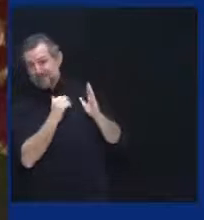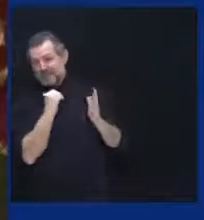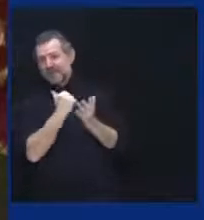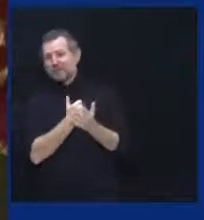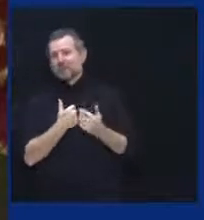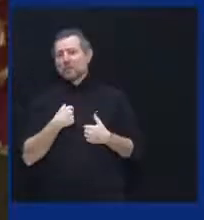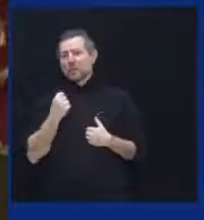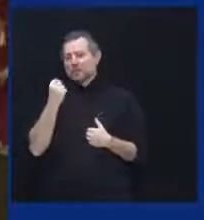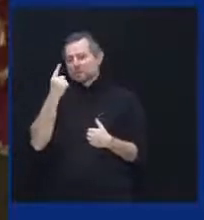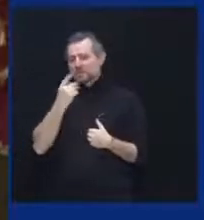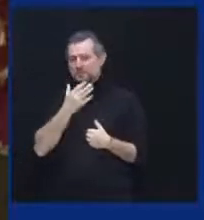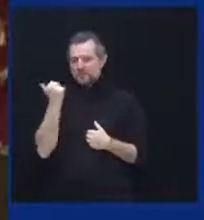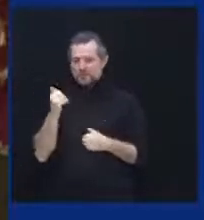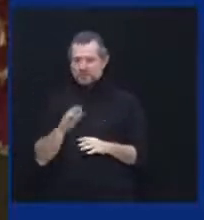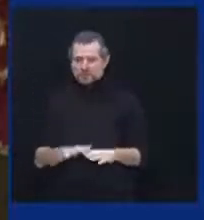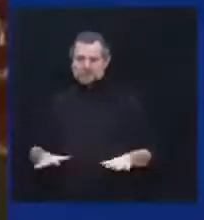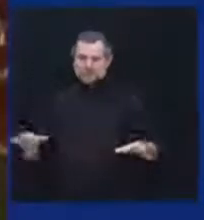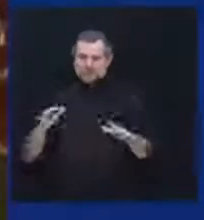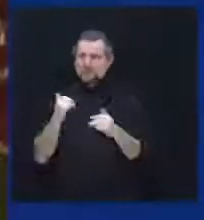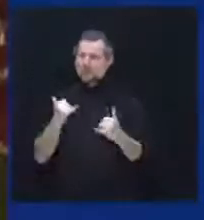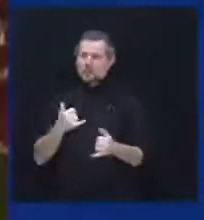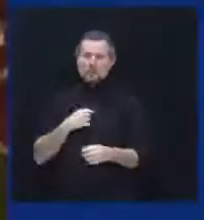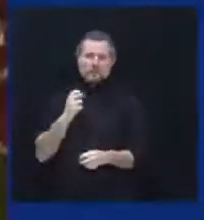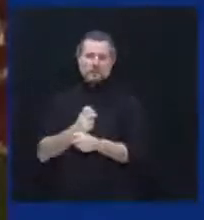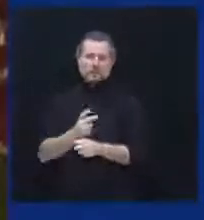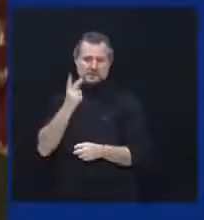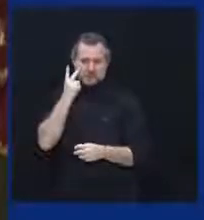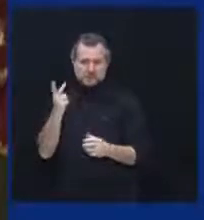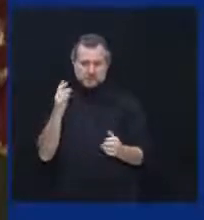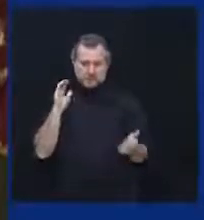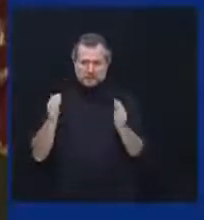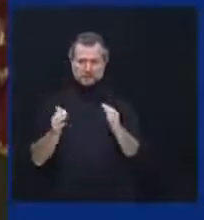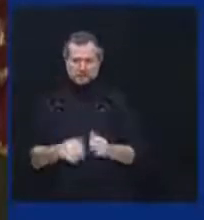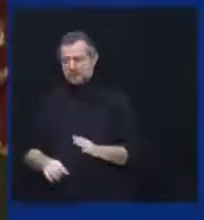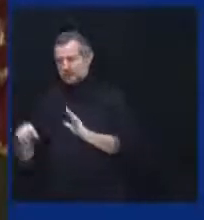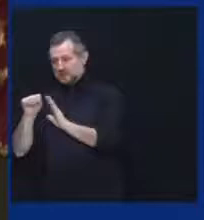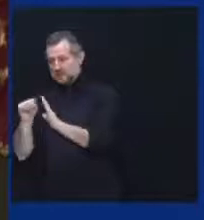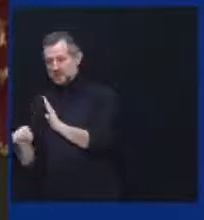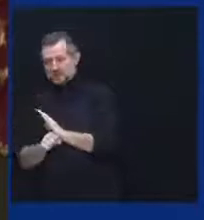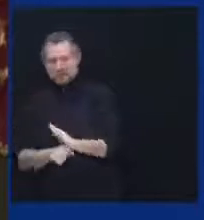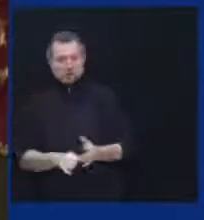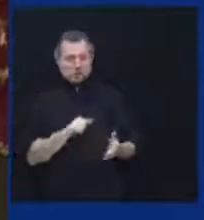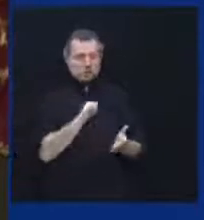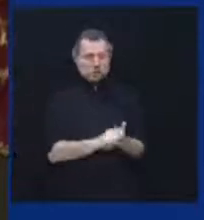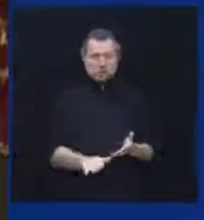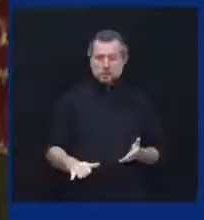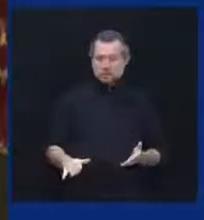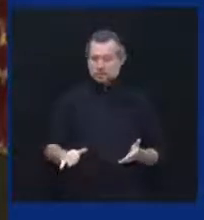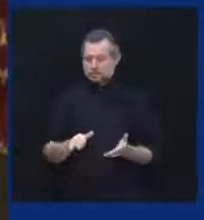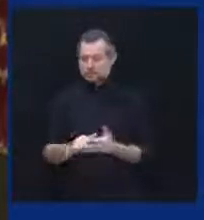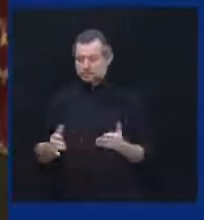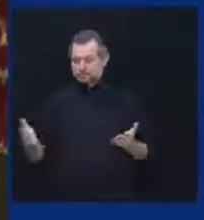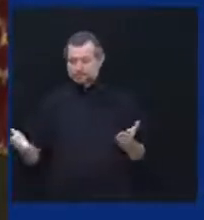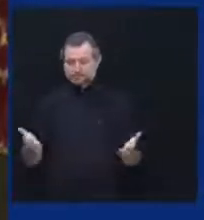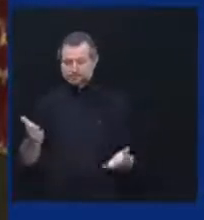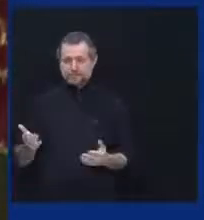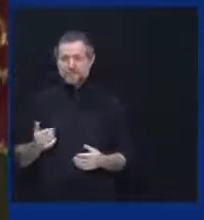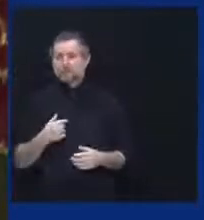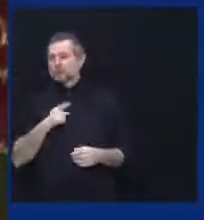state, because right now you really have a difficult time comparing any states, and the states still are doing reporting that is spotty at